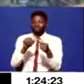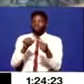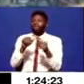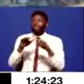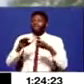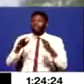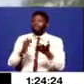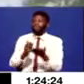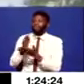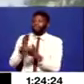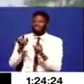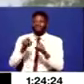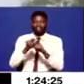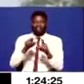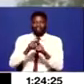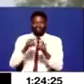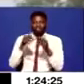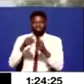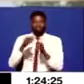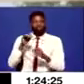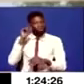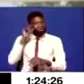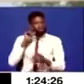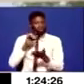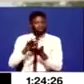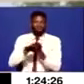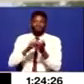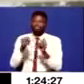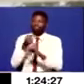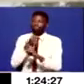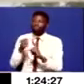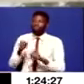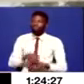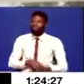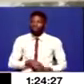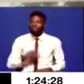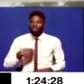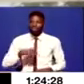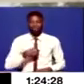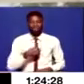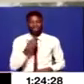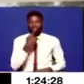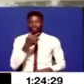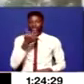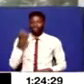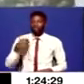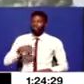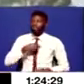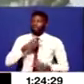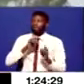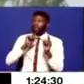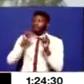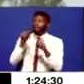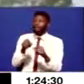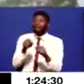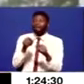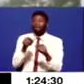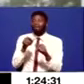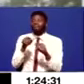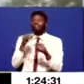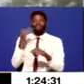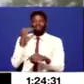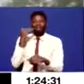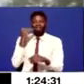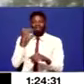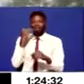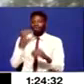sexual gender-based violence. And that is why we said that we need to come to Siaya and also do sensitization for the marginalized groups, particularly